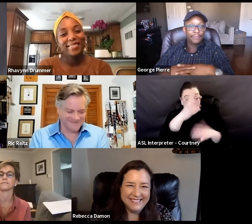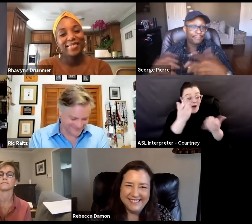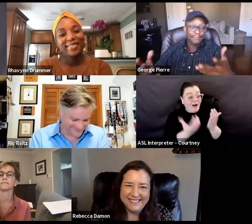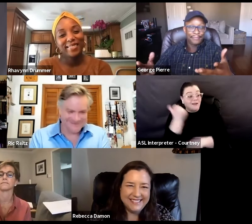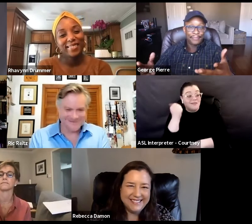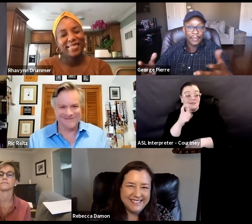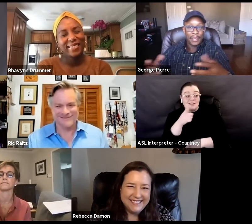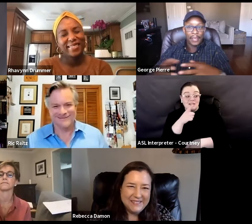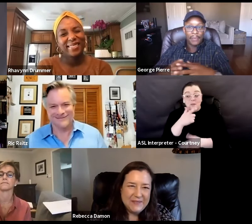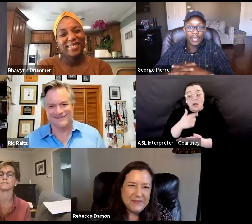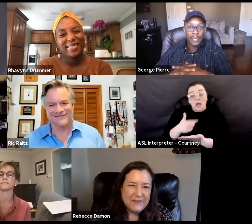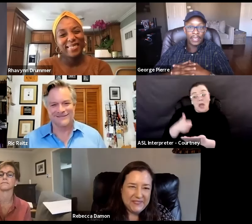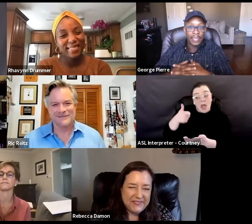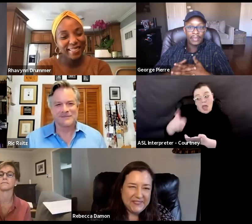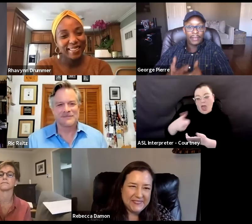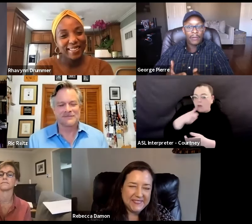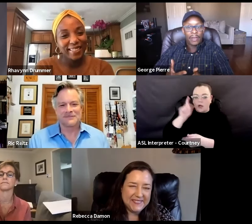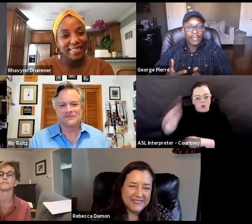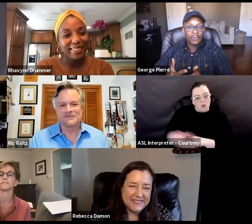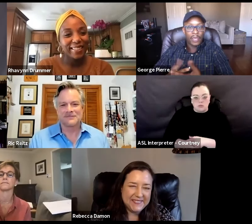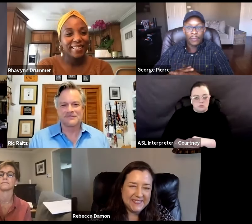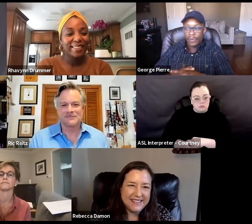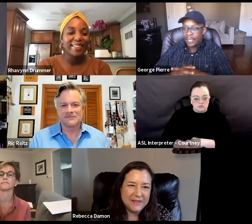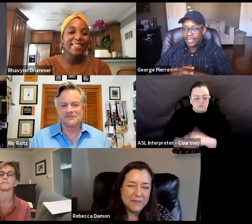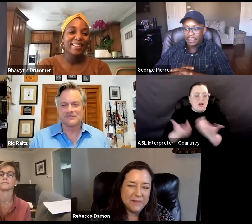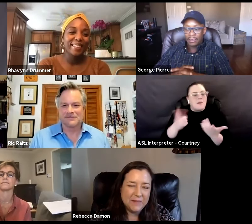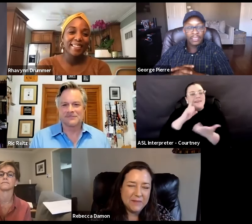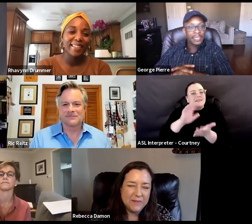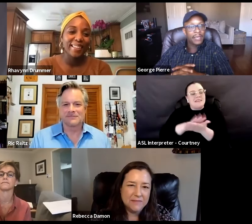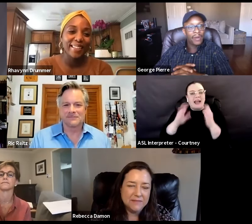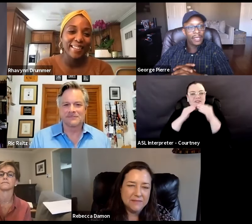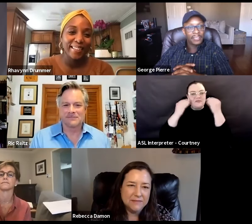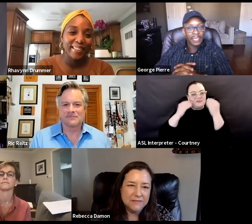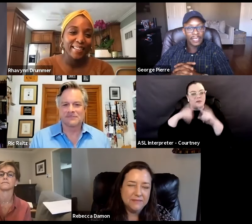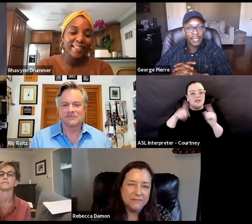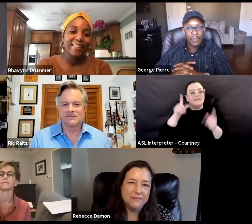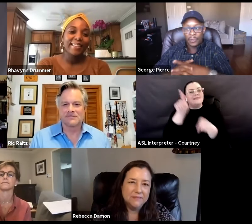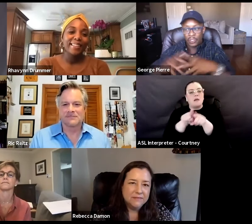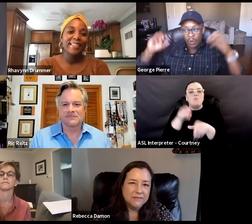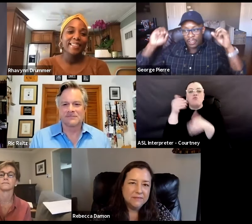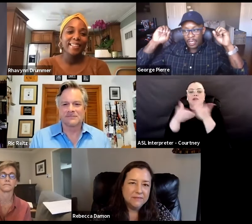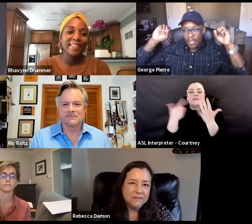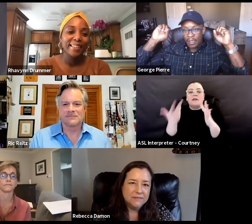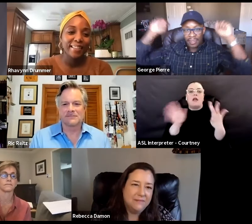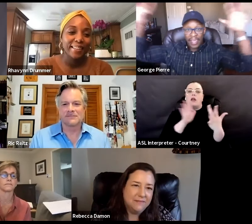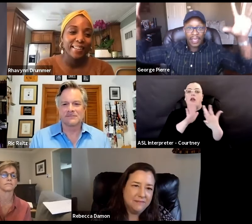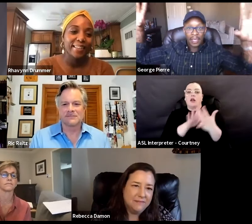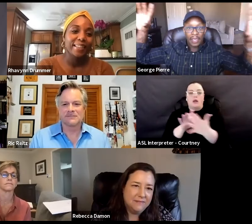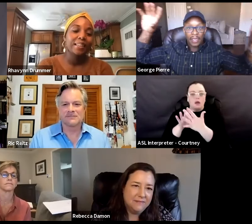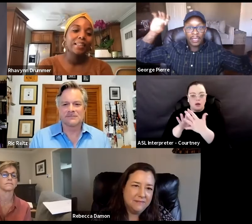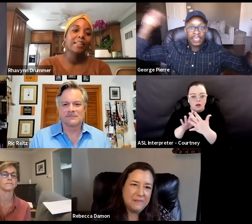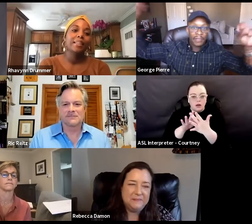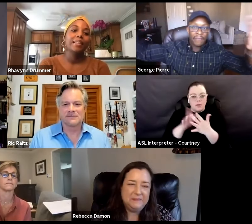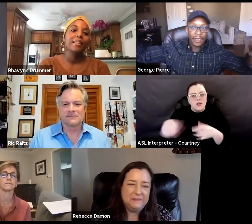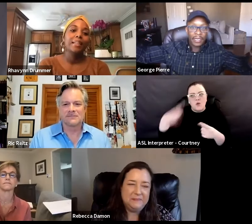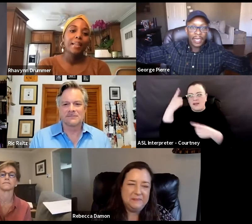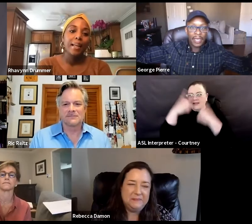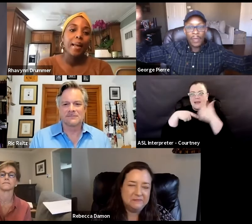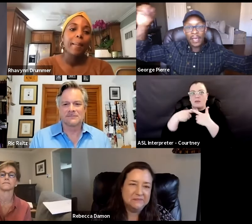So, I mean, in a nice way, but I think it's still the same process. I think people are starting to think